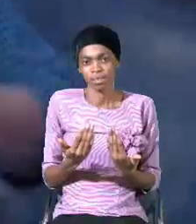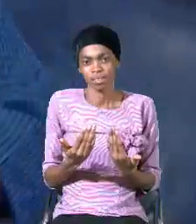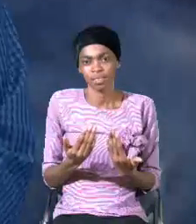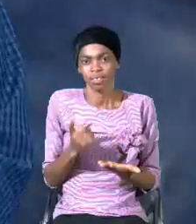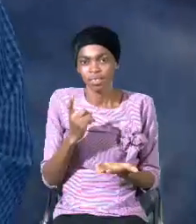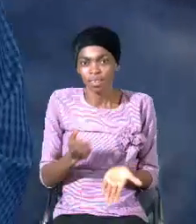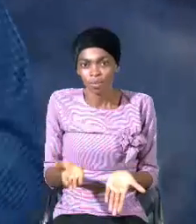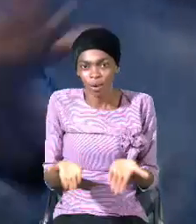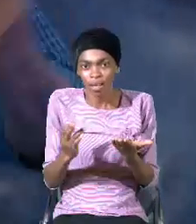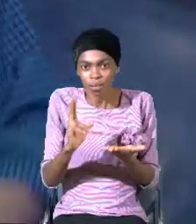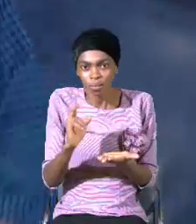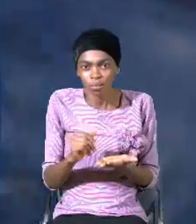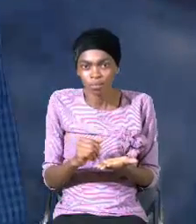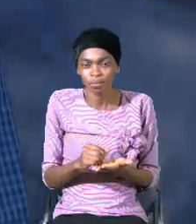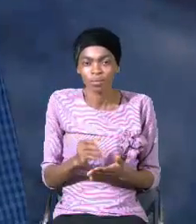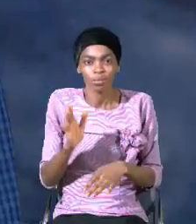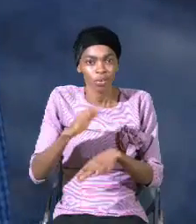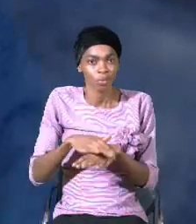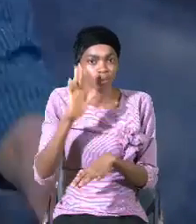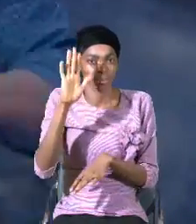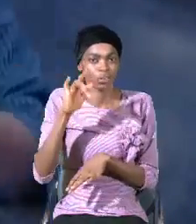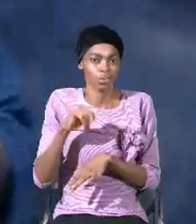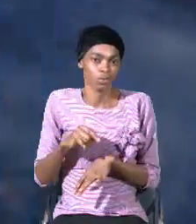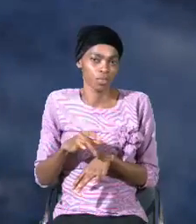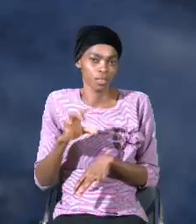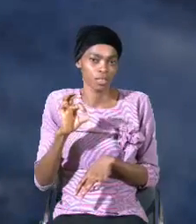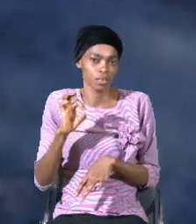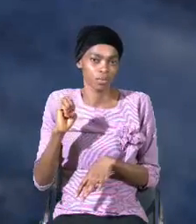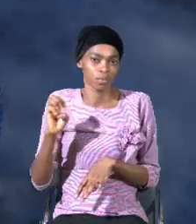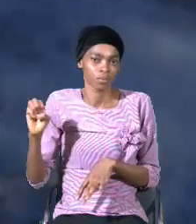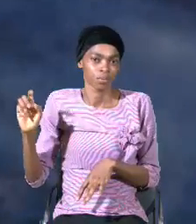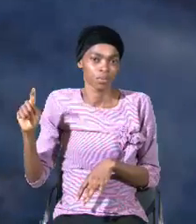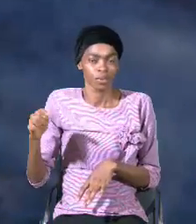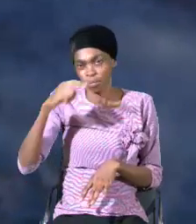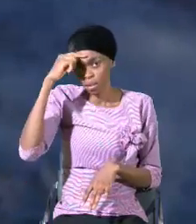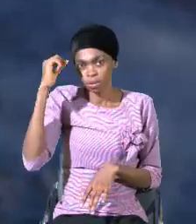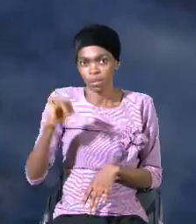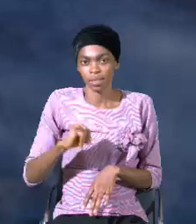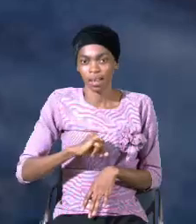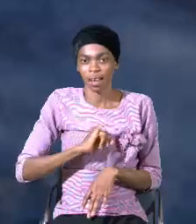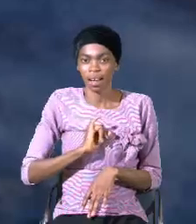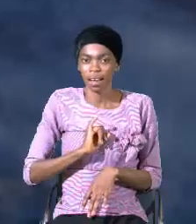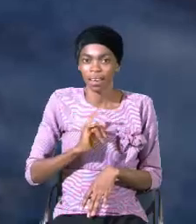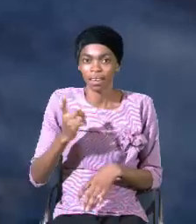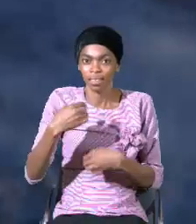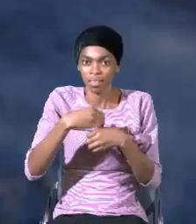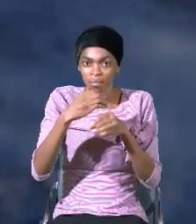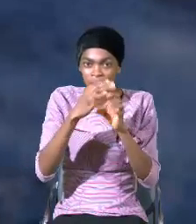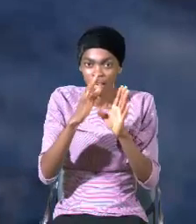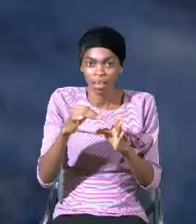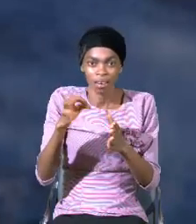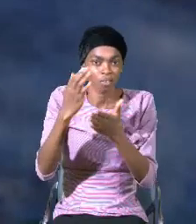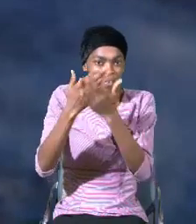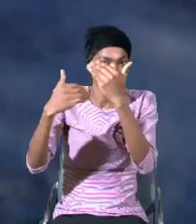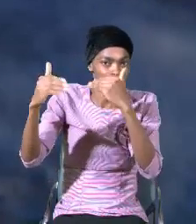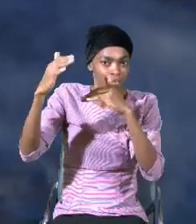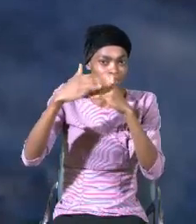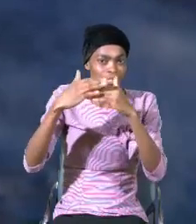up upon thy feet. He said, because I, the maker of heaven and